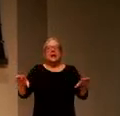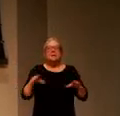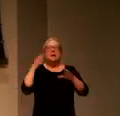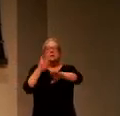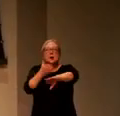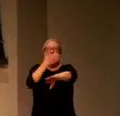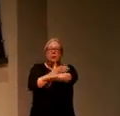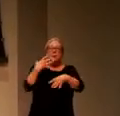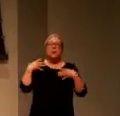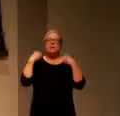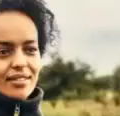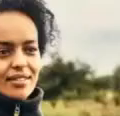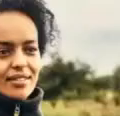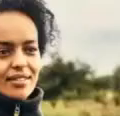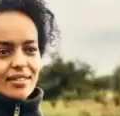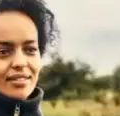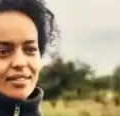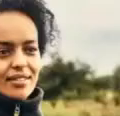inequity.